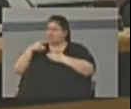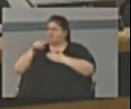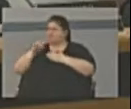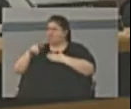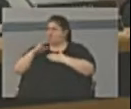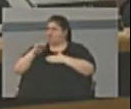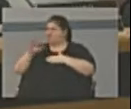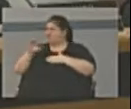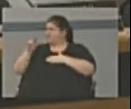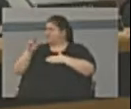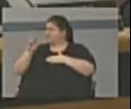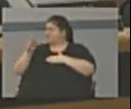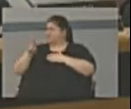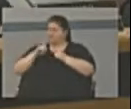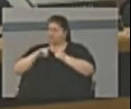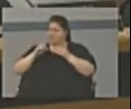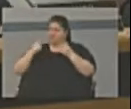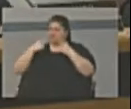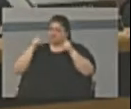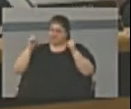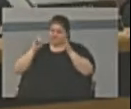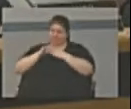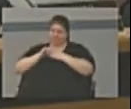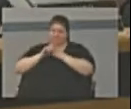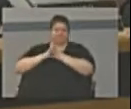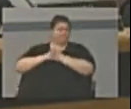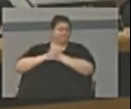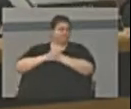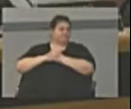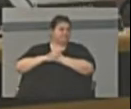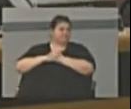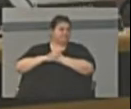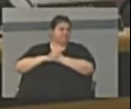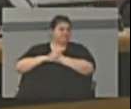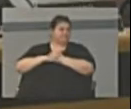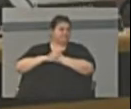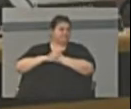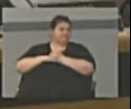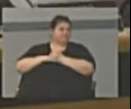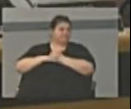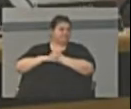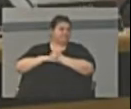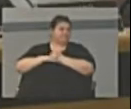and working with that to get that achieved. And let me just say, there's